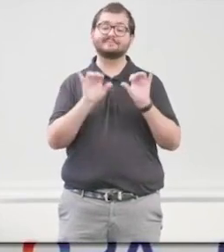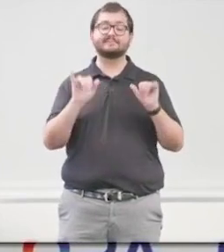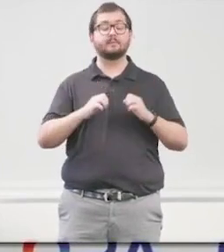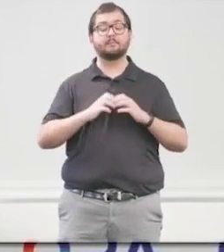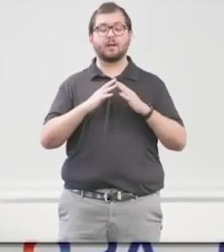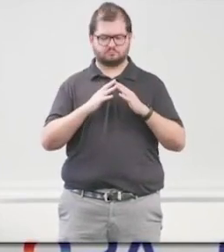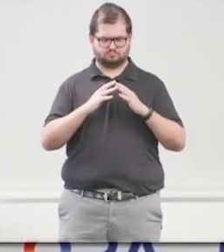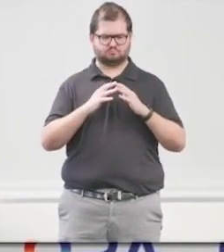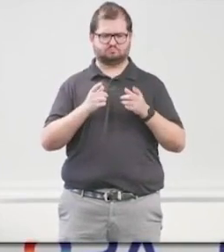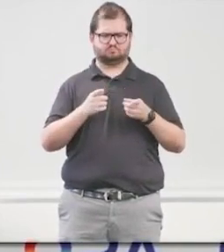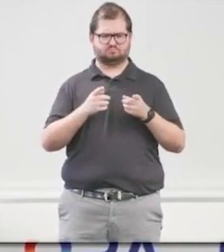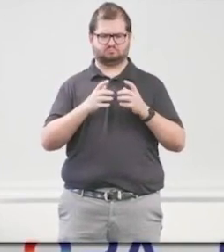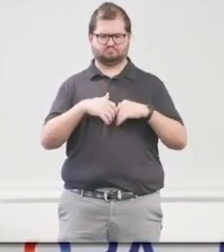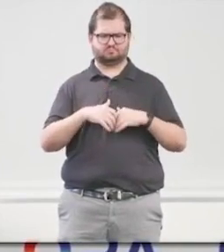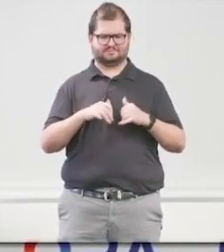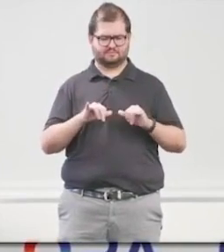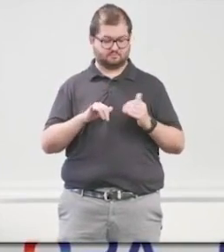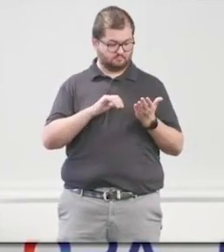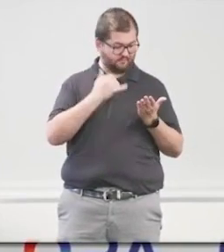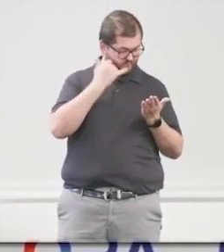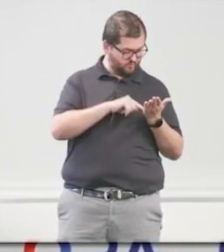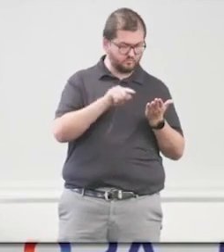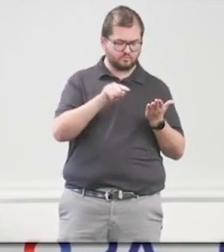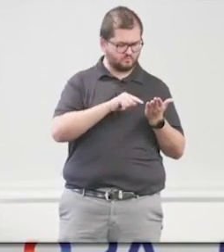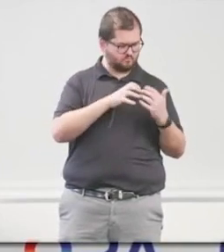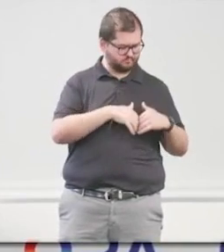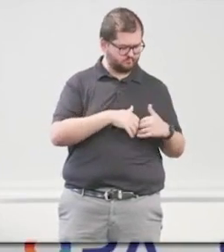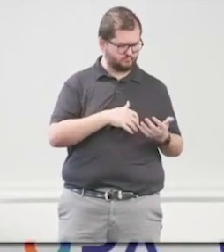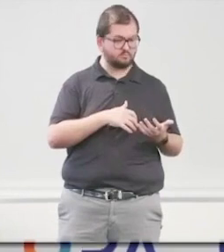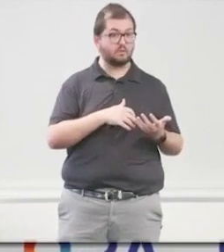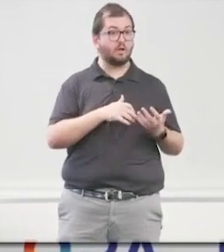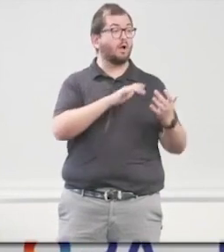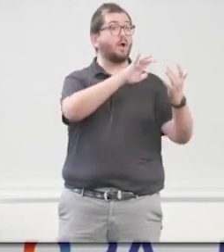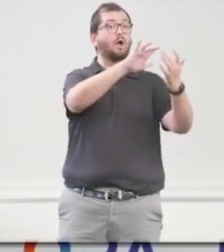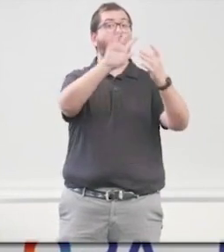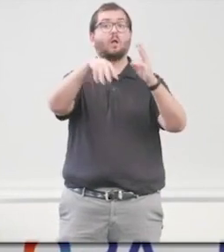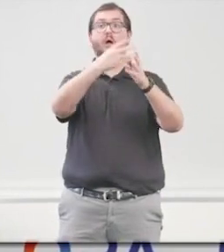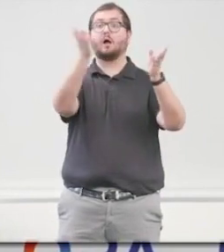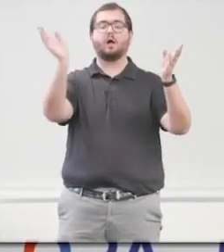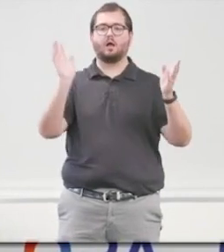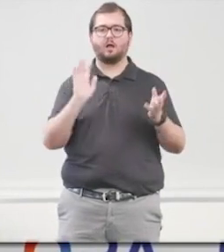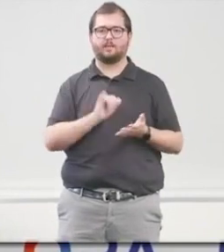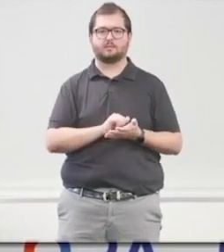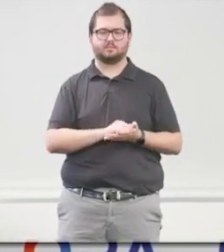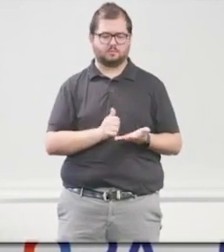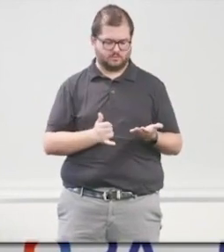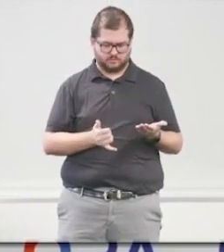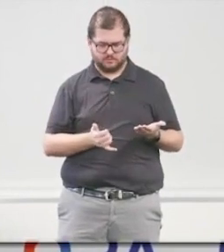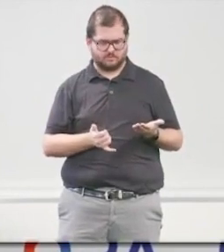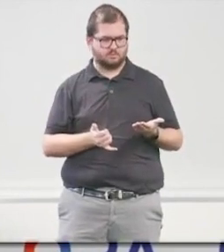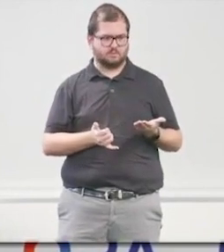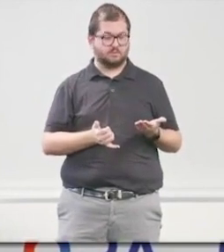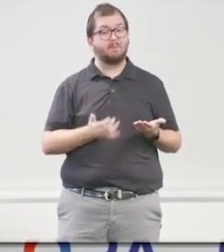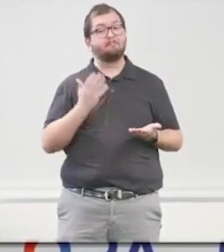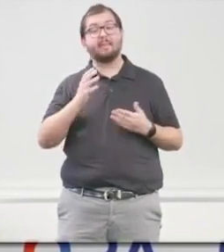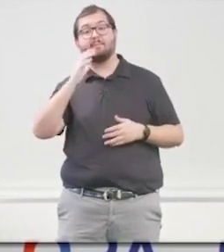works. Your phones are tied into your computer, your phones don't work. You have no communication with the outside world. You have nothing, right? If you have old phone systems, you